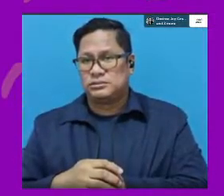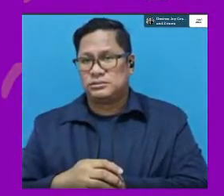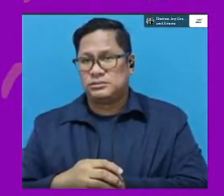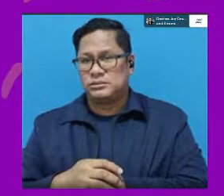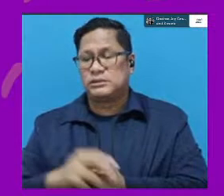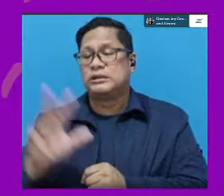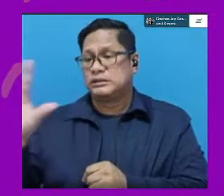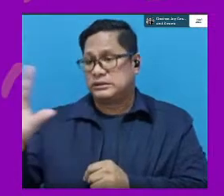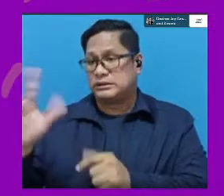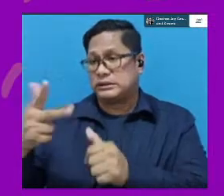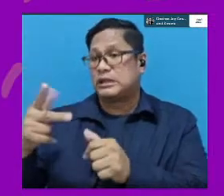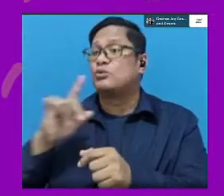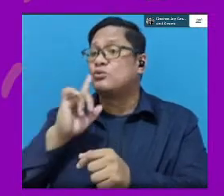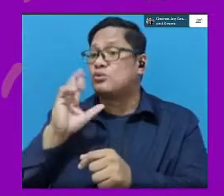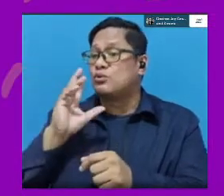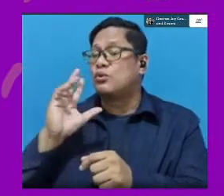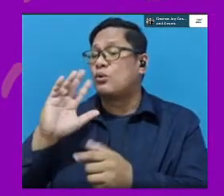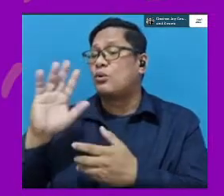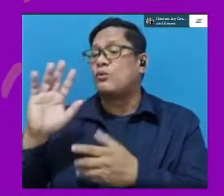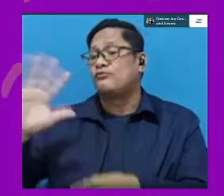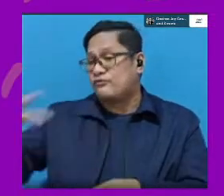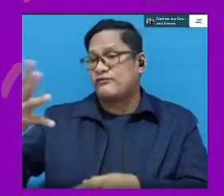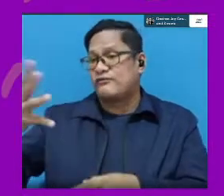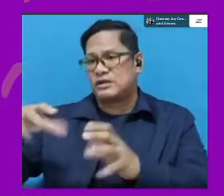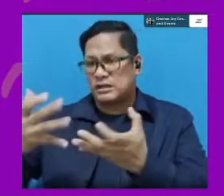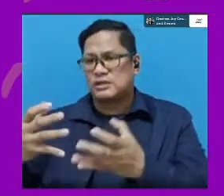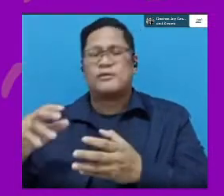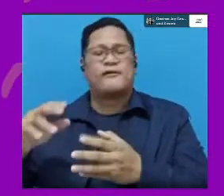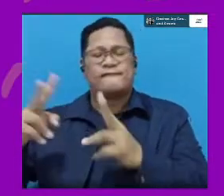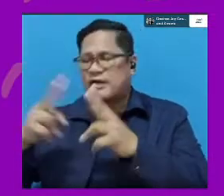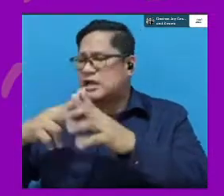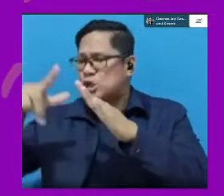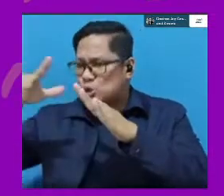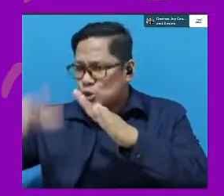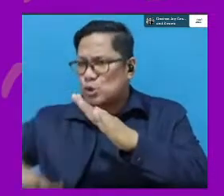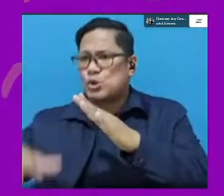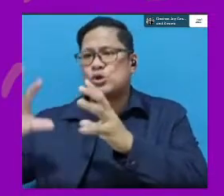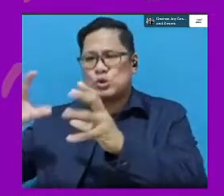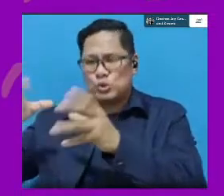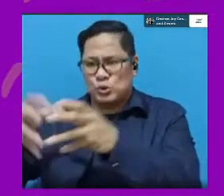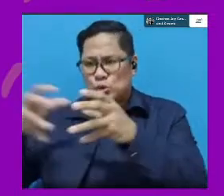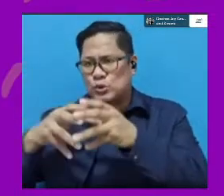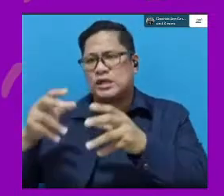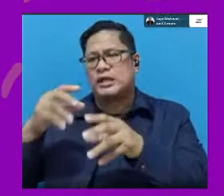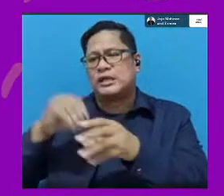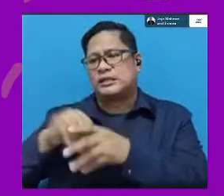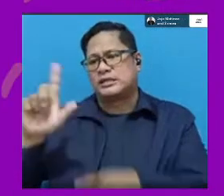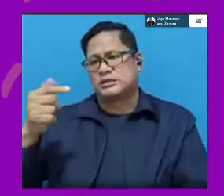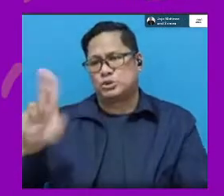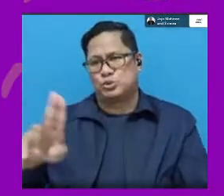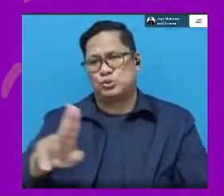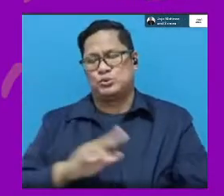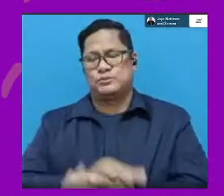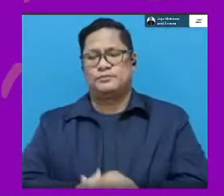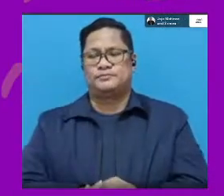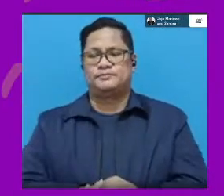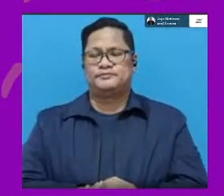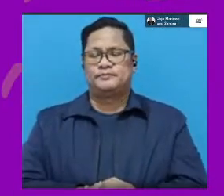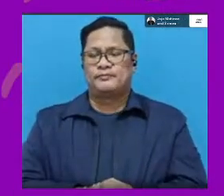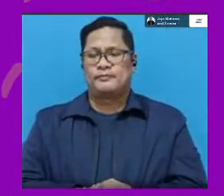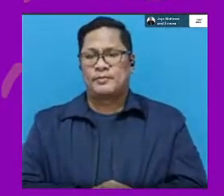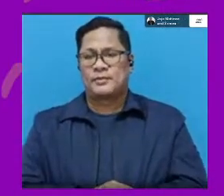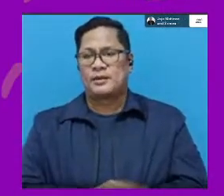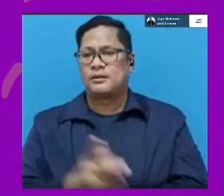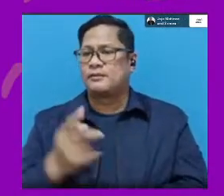fifth class, almost the lowest in the classification of our local government units. We have